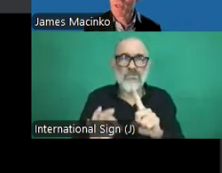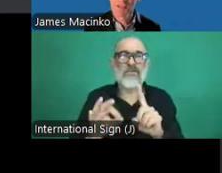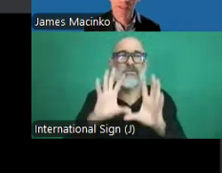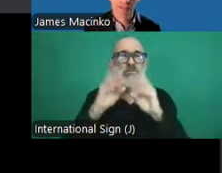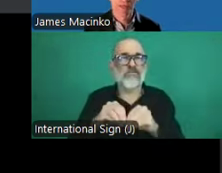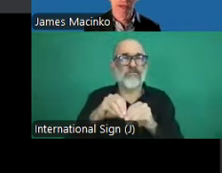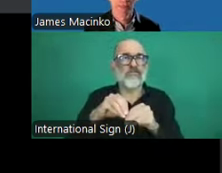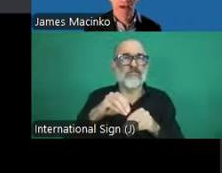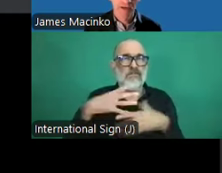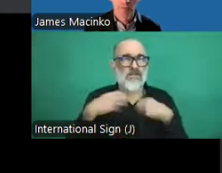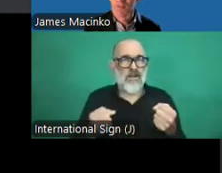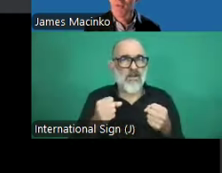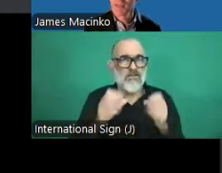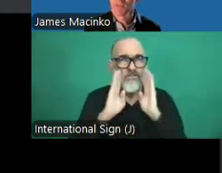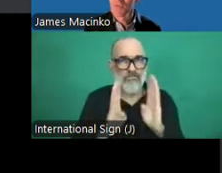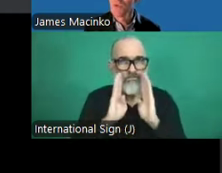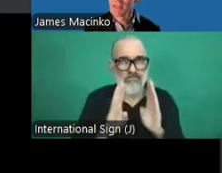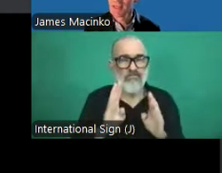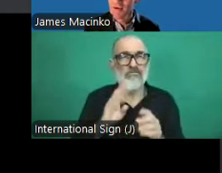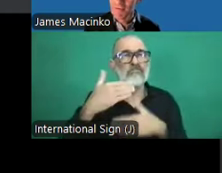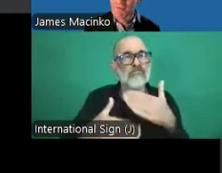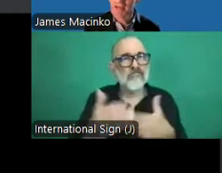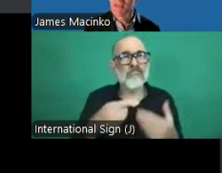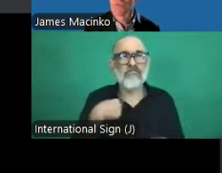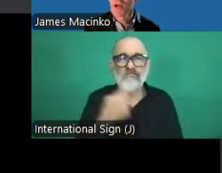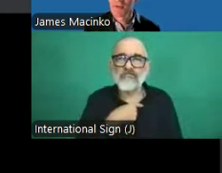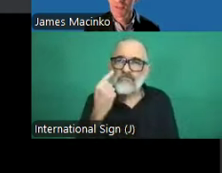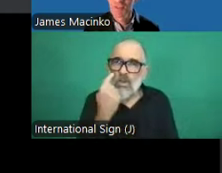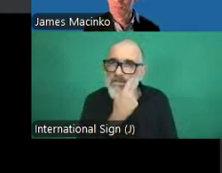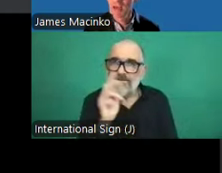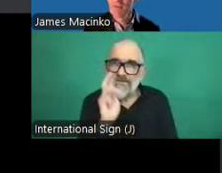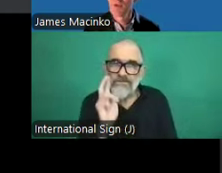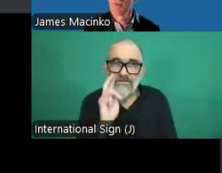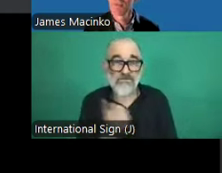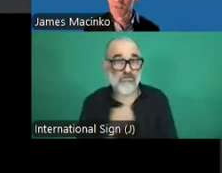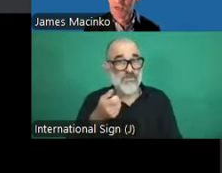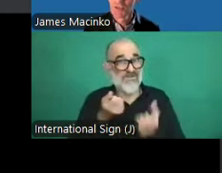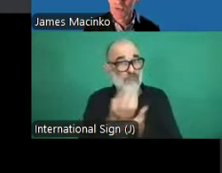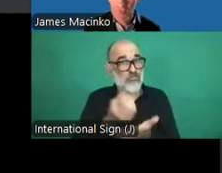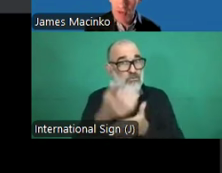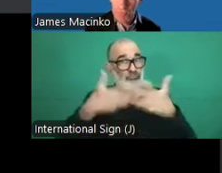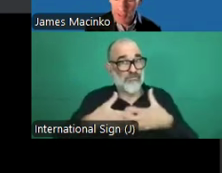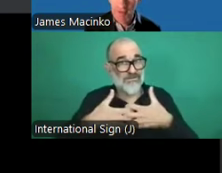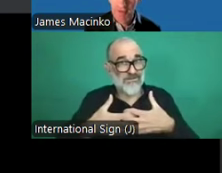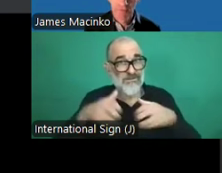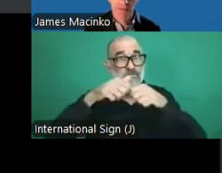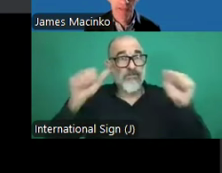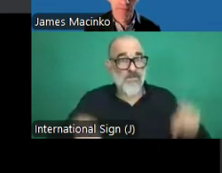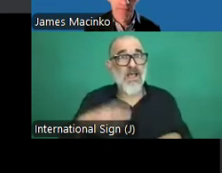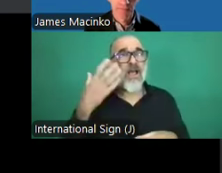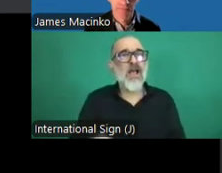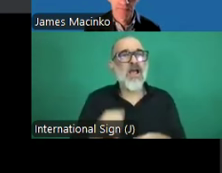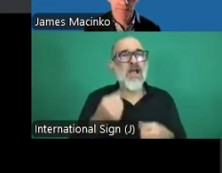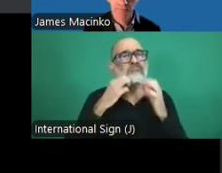some weaknesses that prevent us from really finding where in the system we have problems so that then we can fix